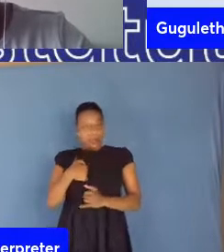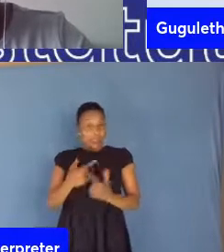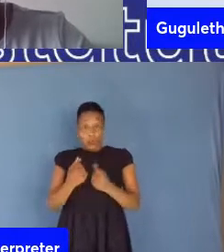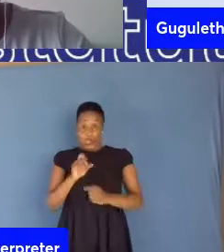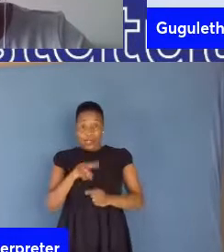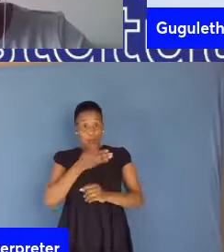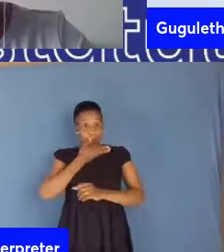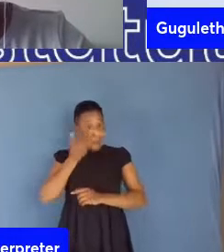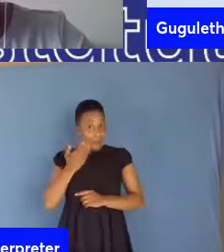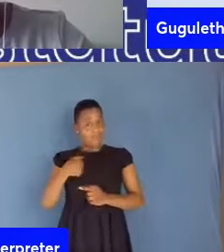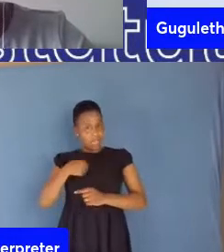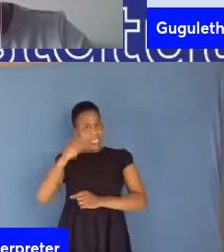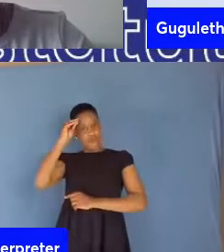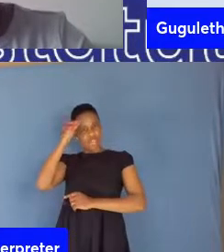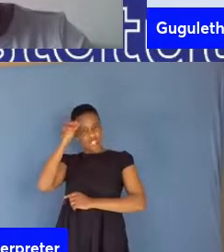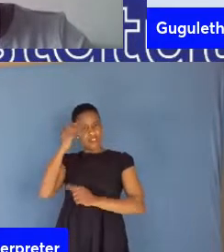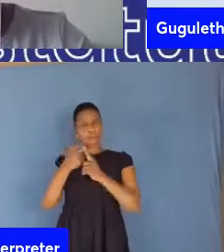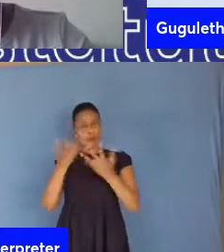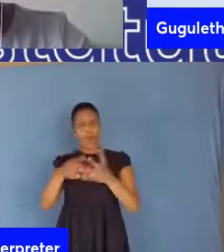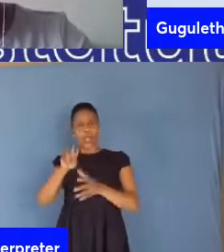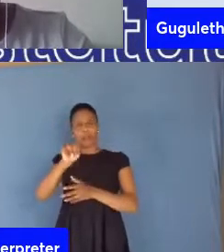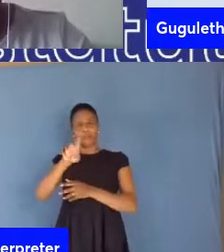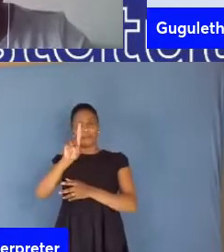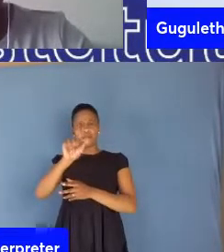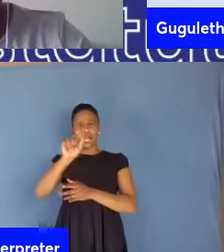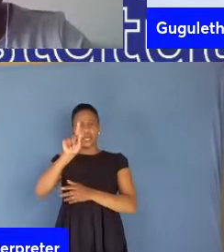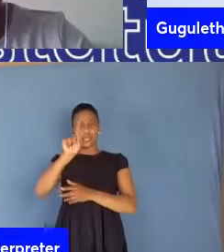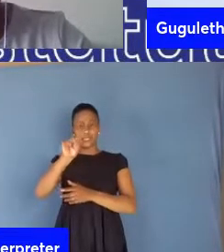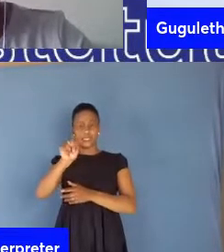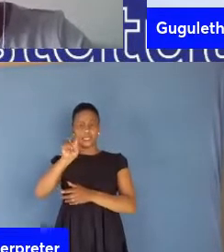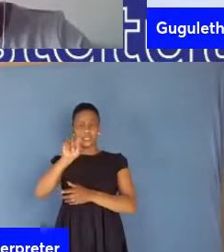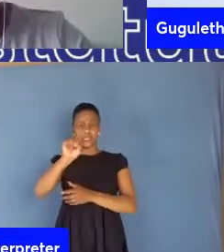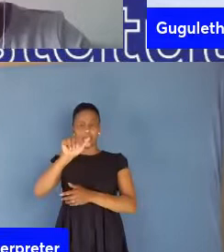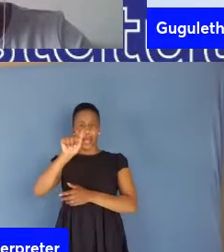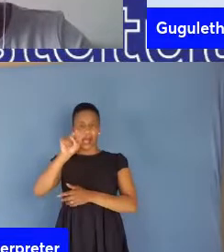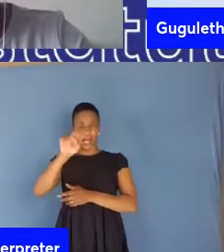from a very good family background in terms of upbringing. I